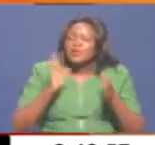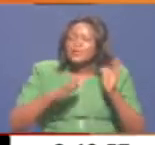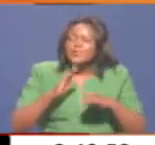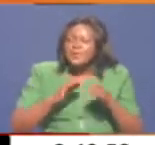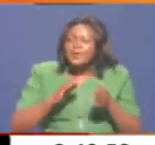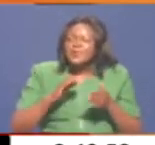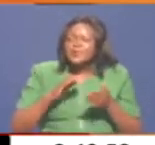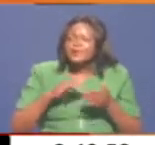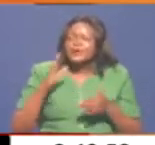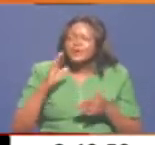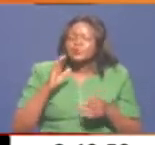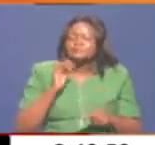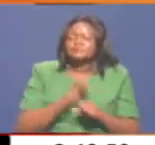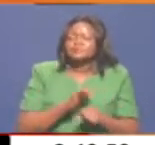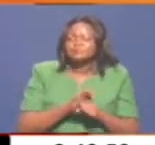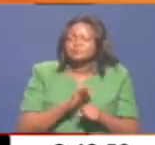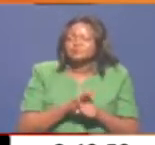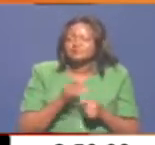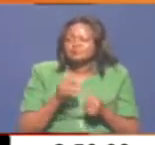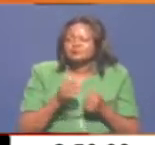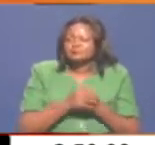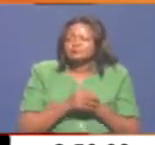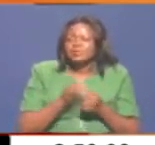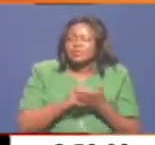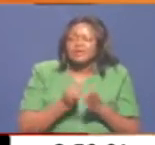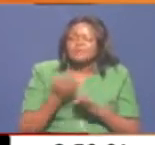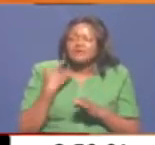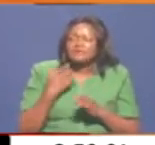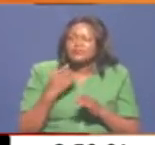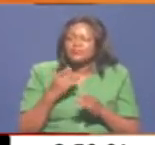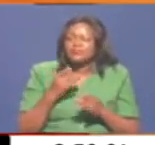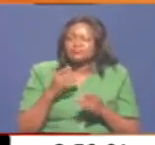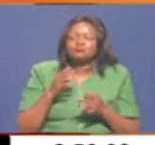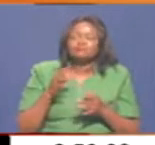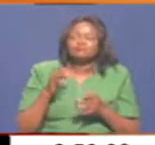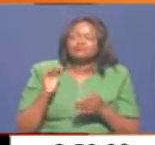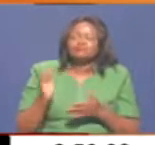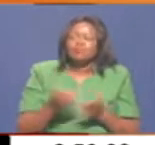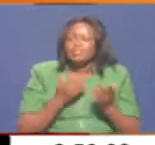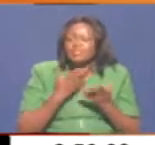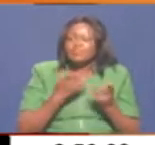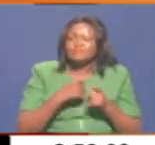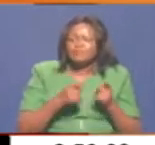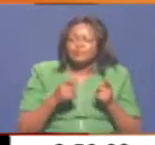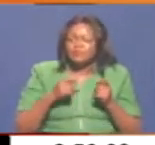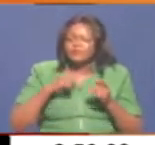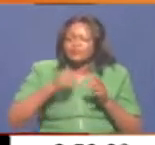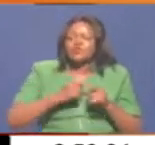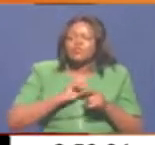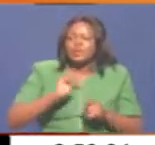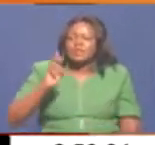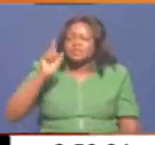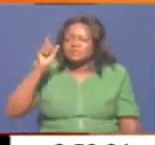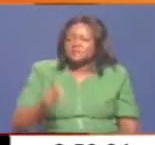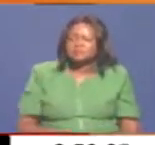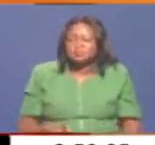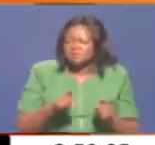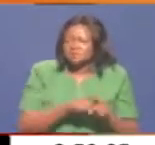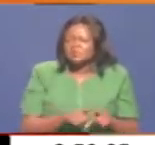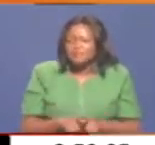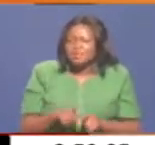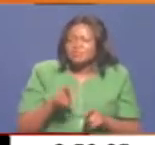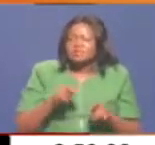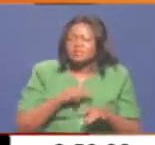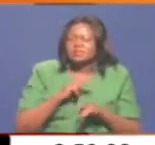most dormant siding lines that used to evacuate cargo from factories in the western region, such as National